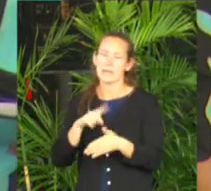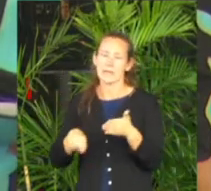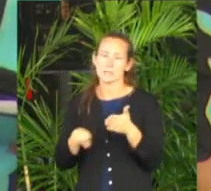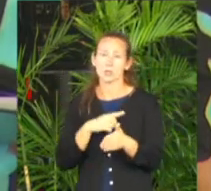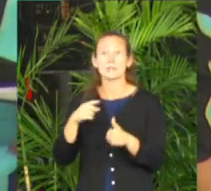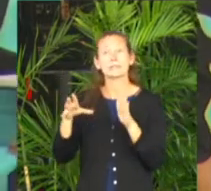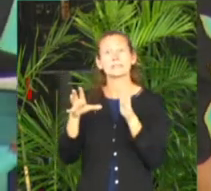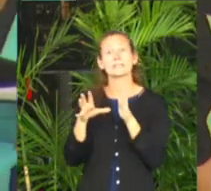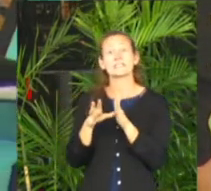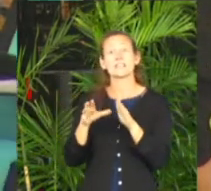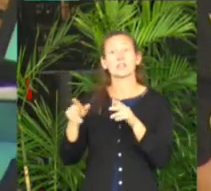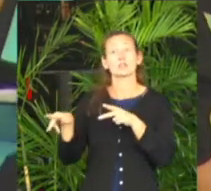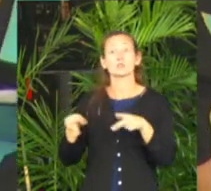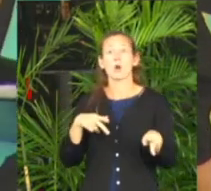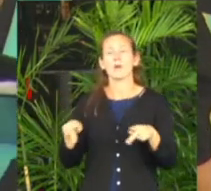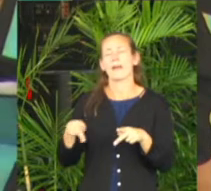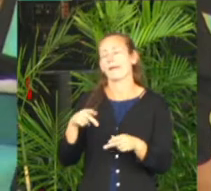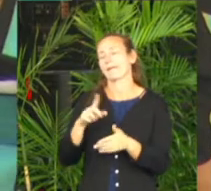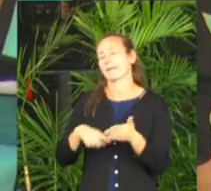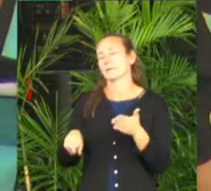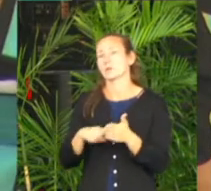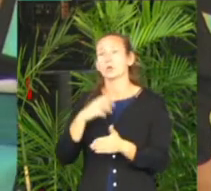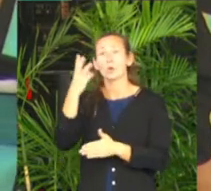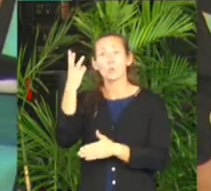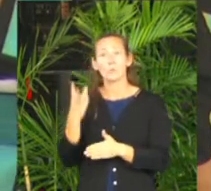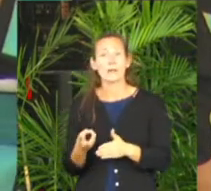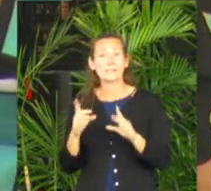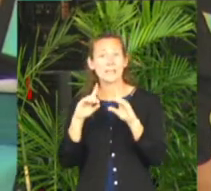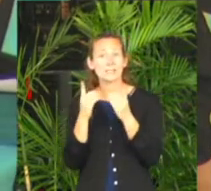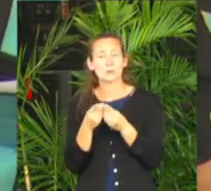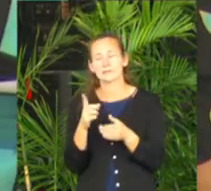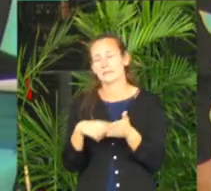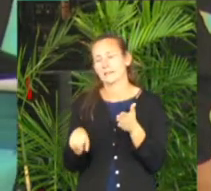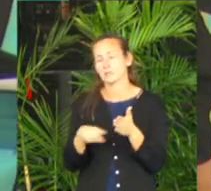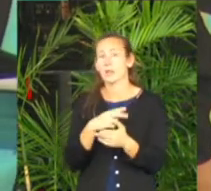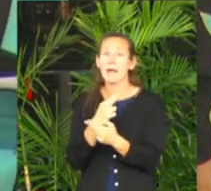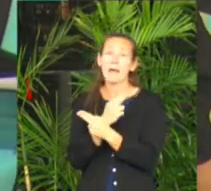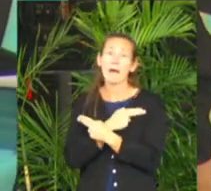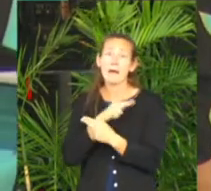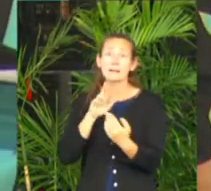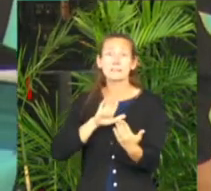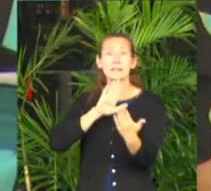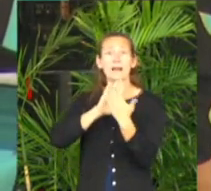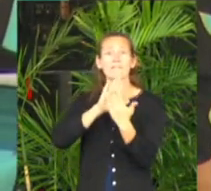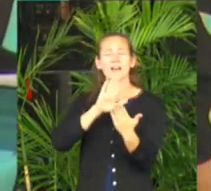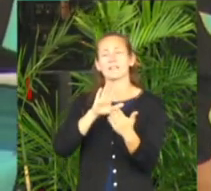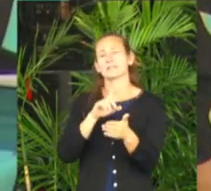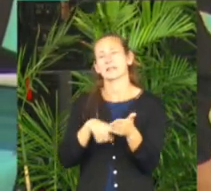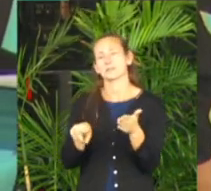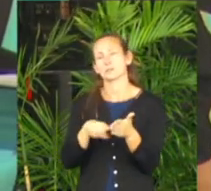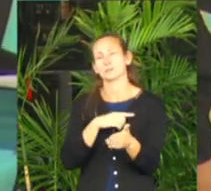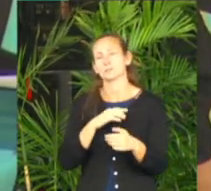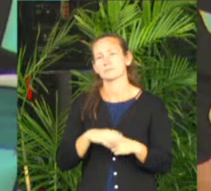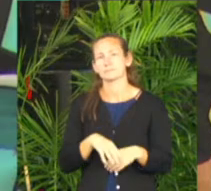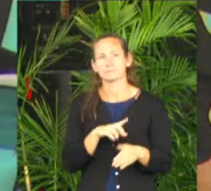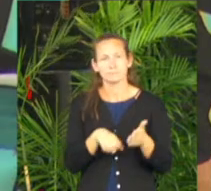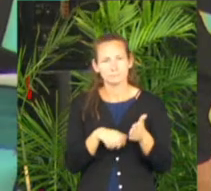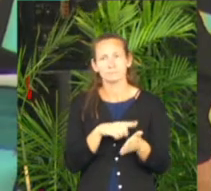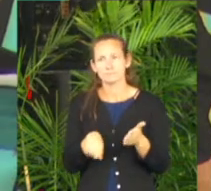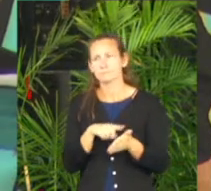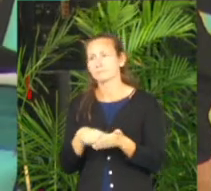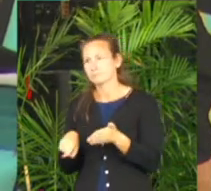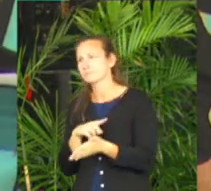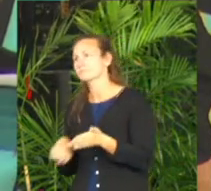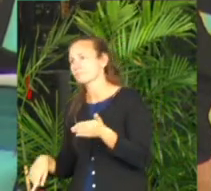soiree, canceled. Wednesday donuts, canceled. Hugs and high fives, canceled. But a life